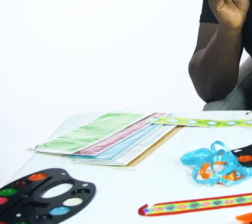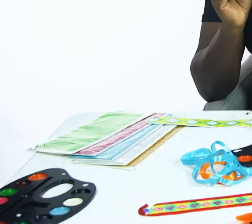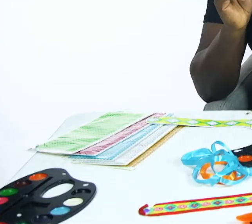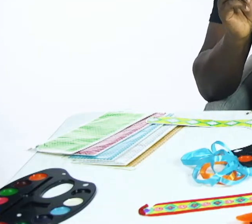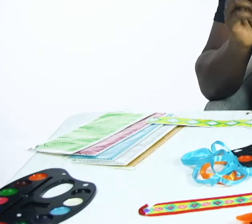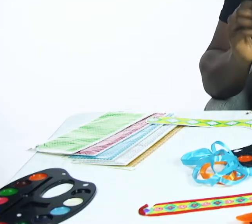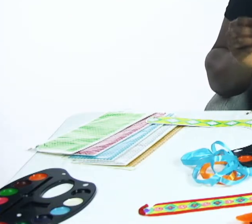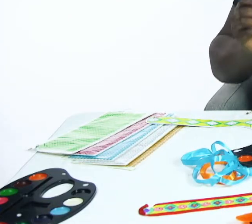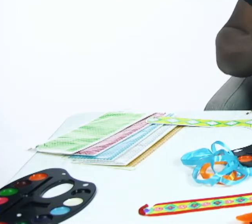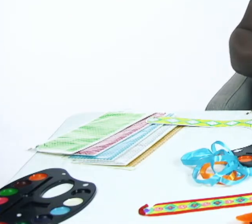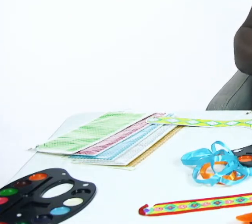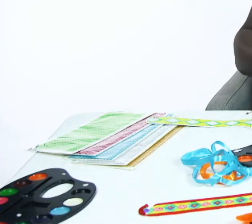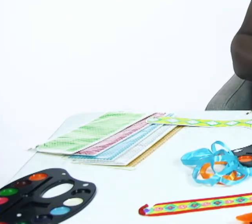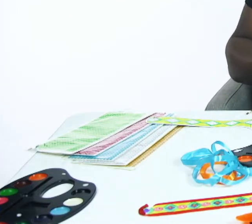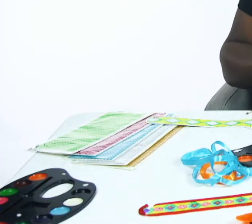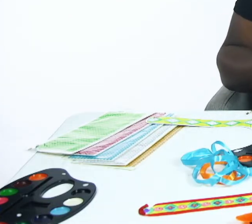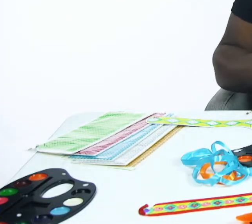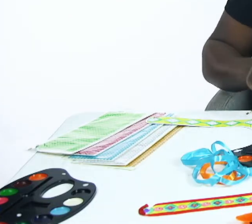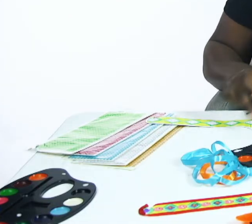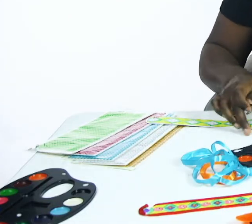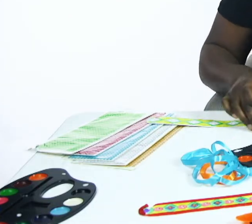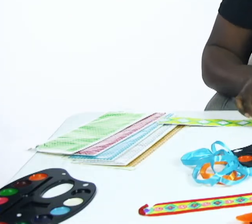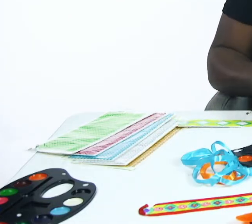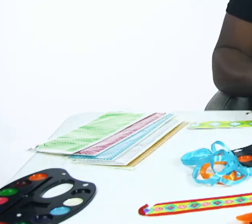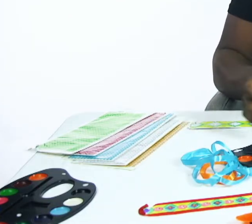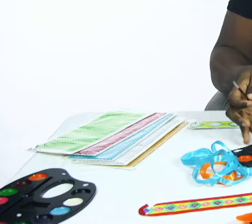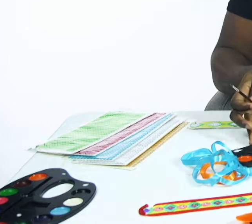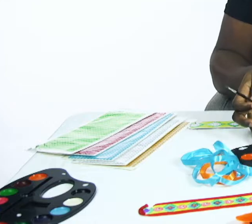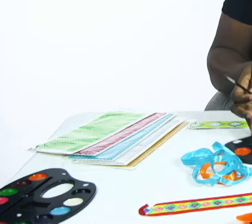Okay, now if you notice, I have